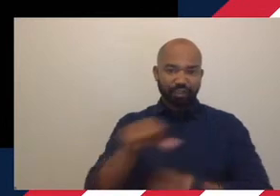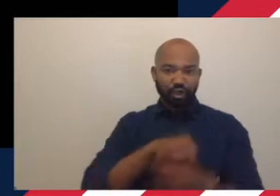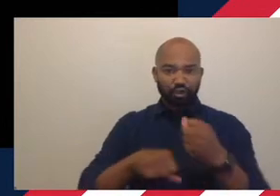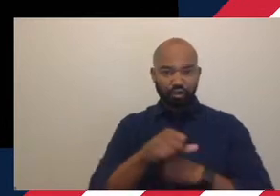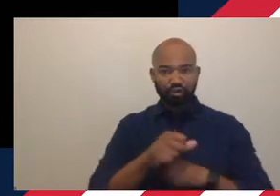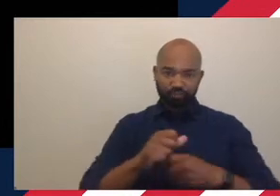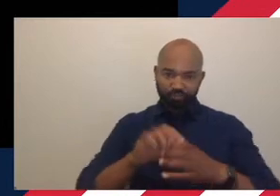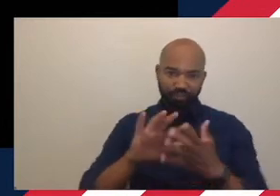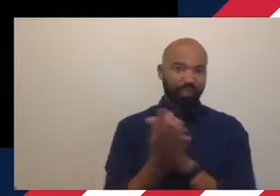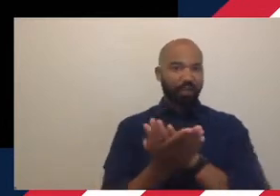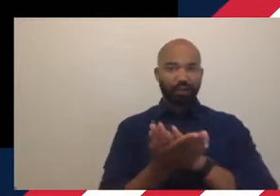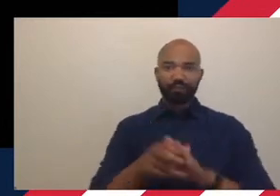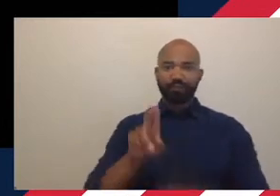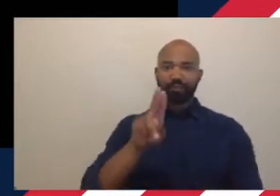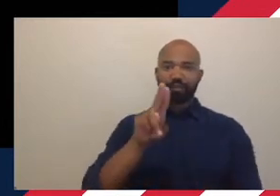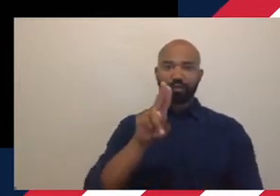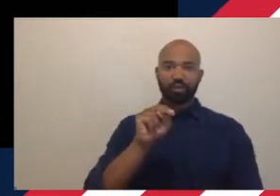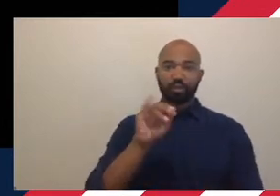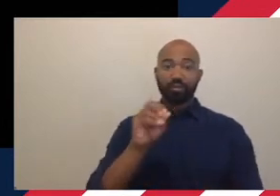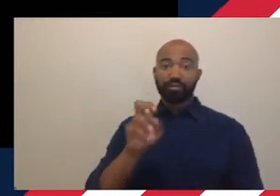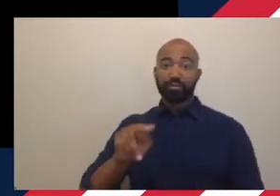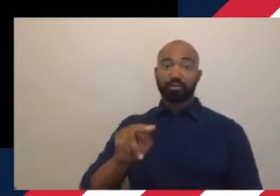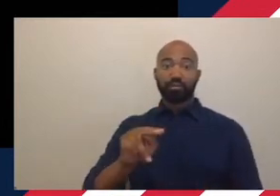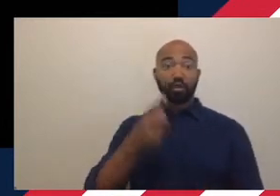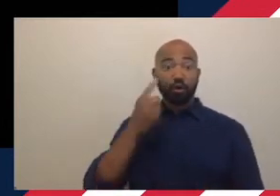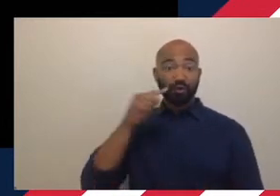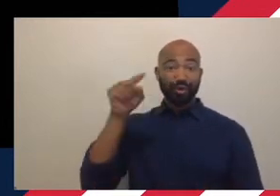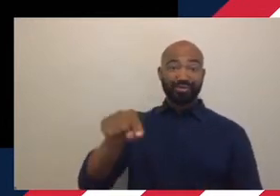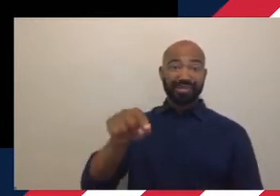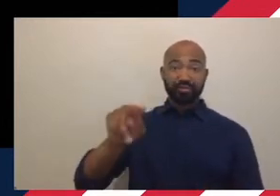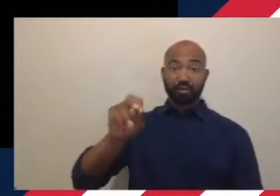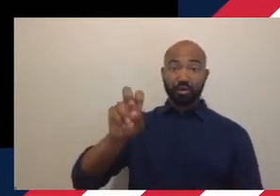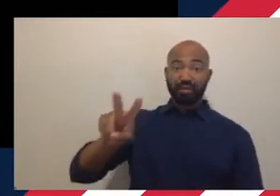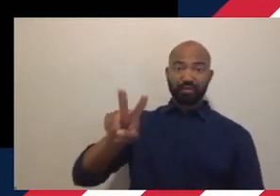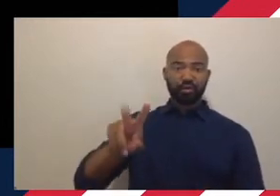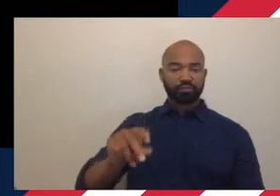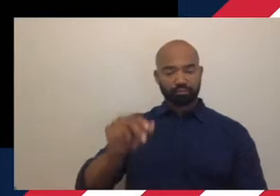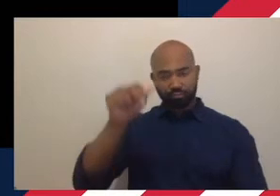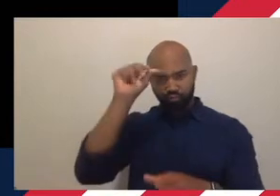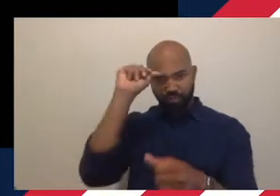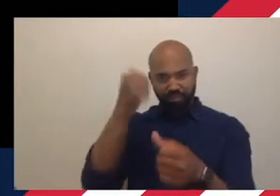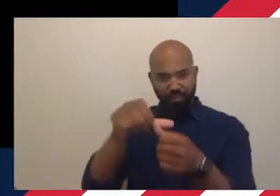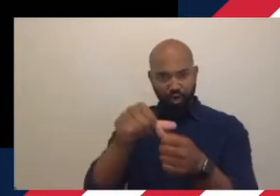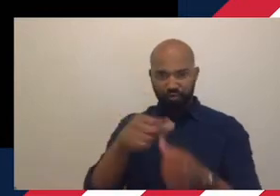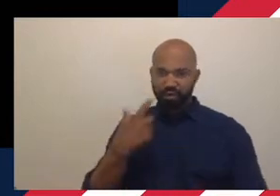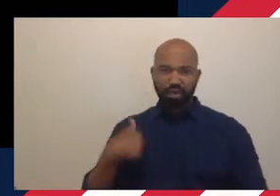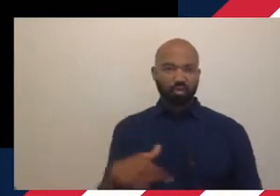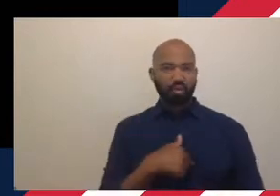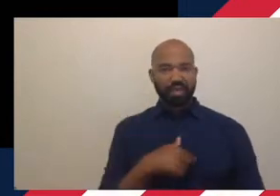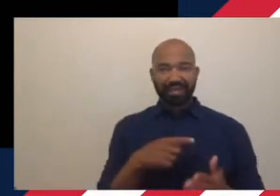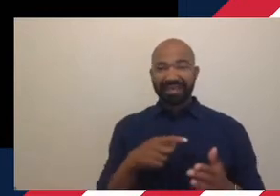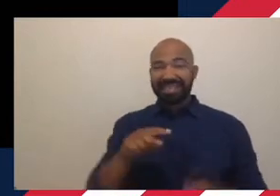So when it comes to November, please remember, us essential workers,